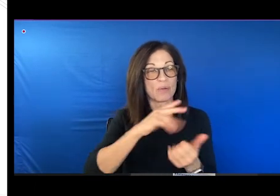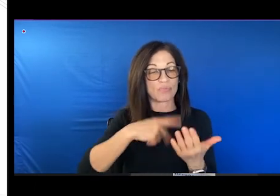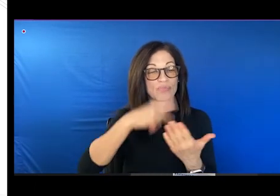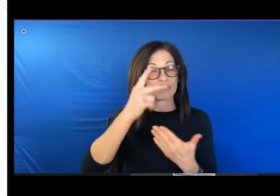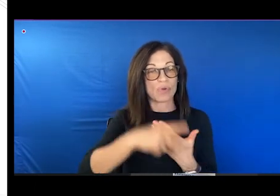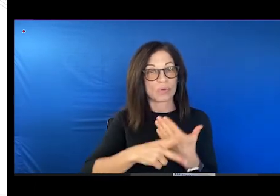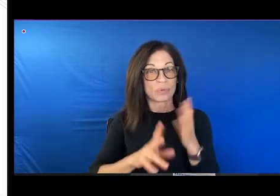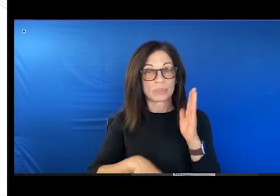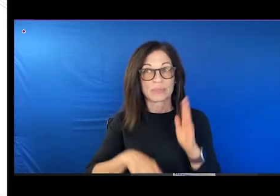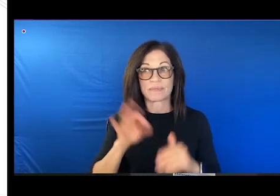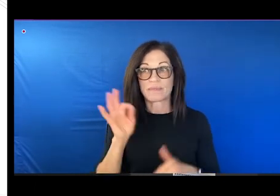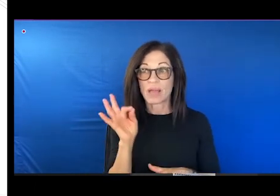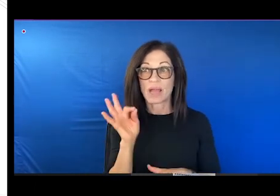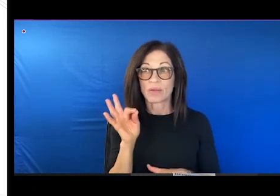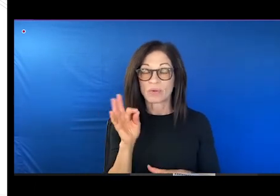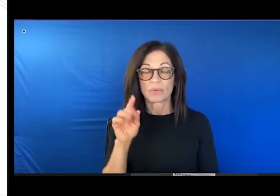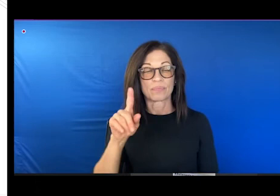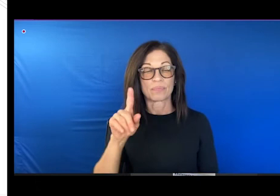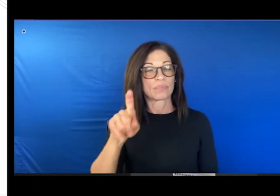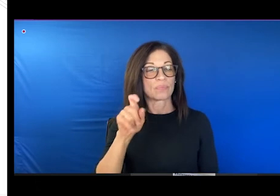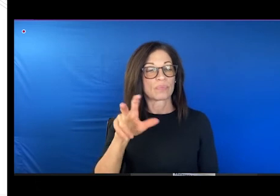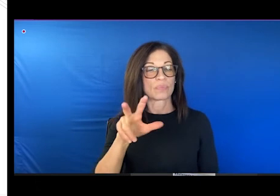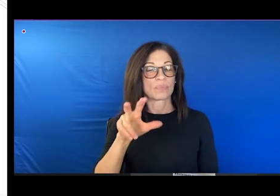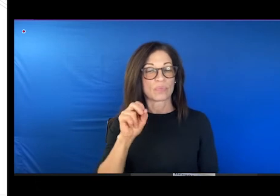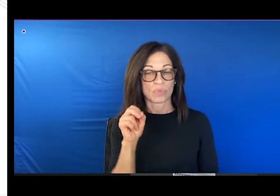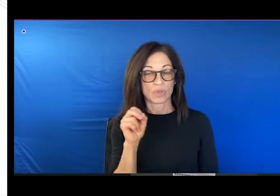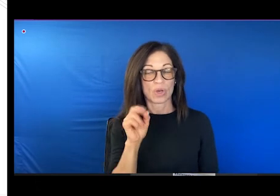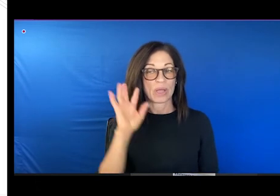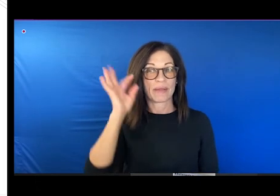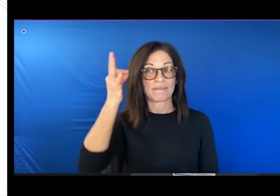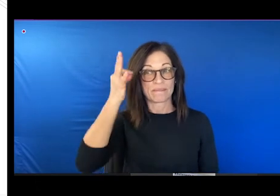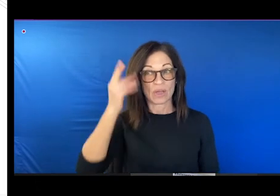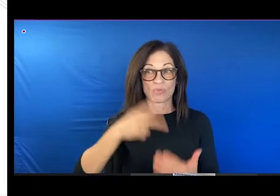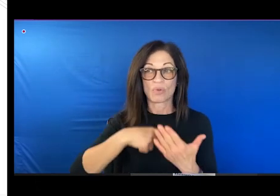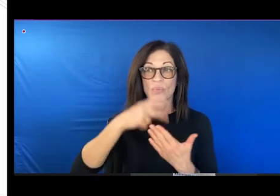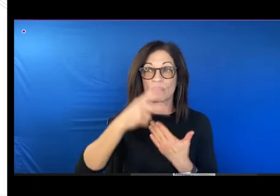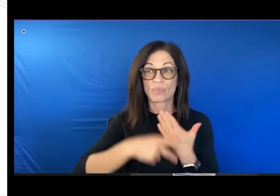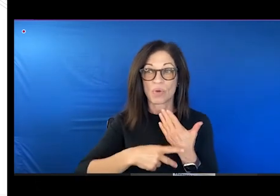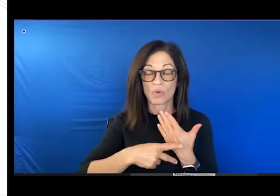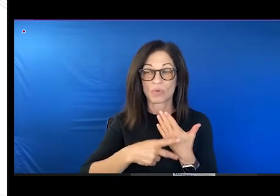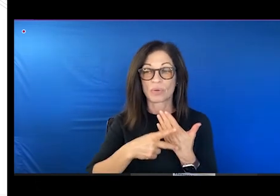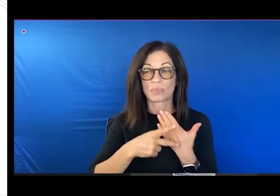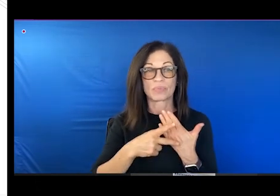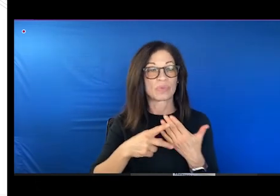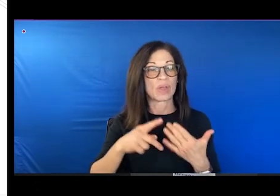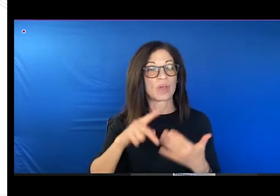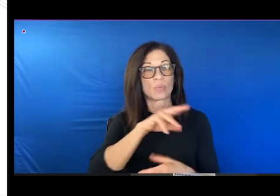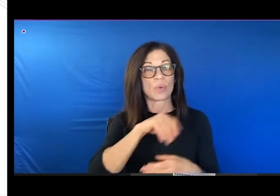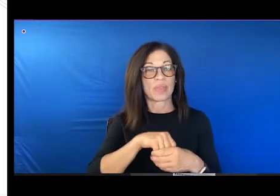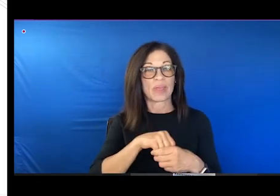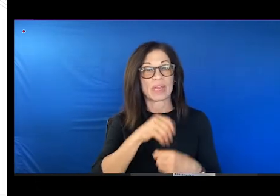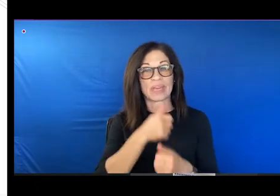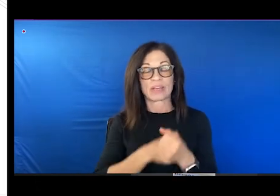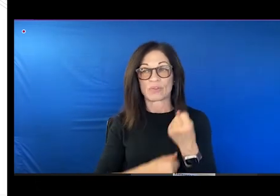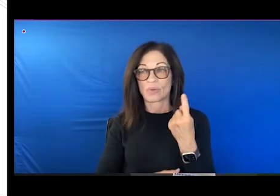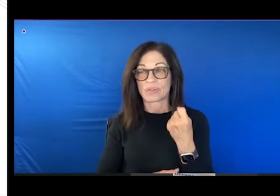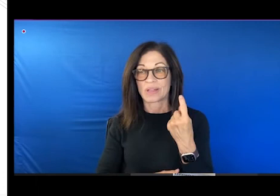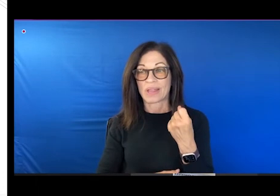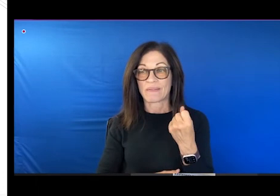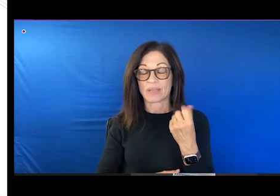each of their programs and they found 130 federal programs across